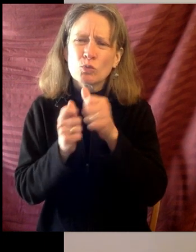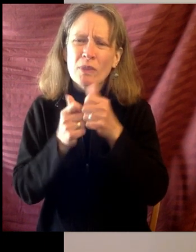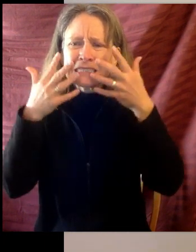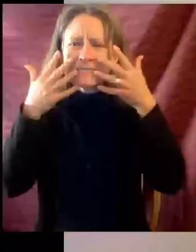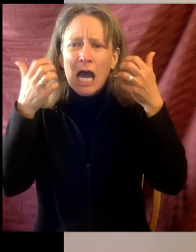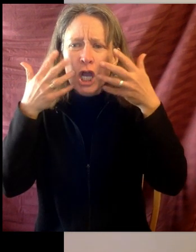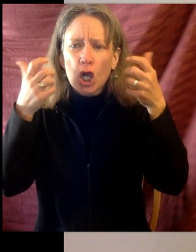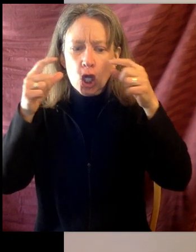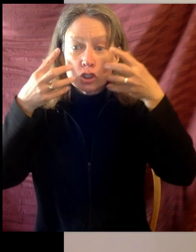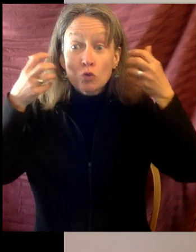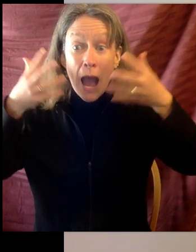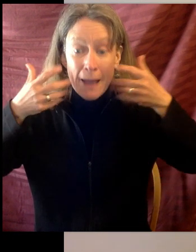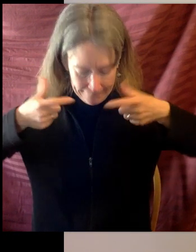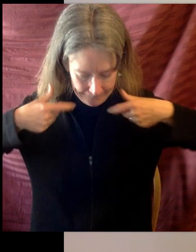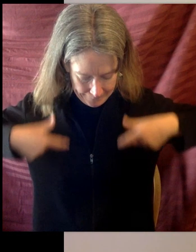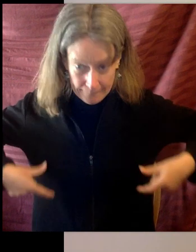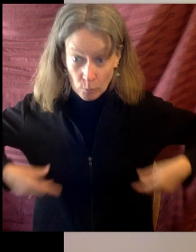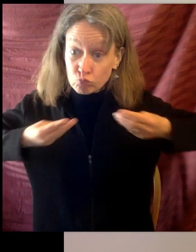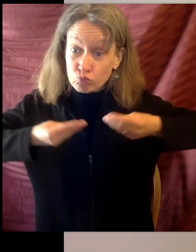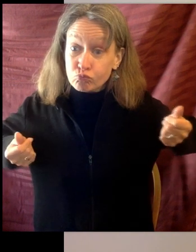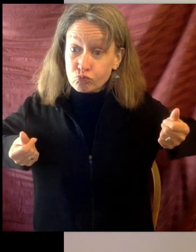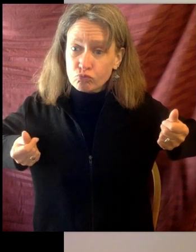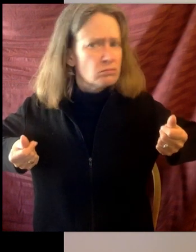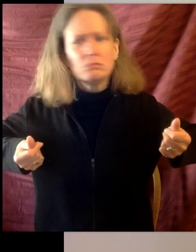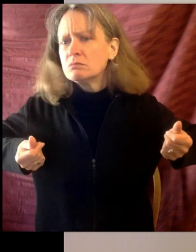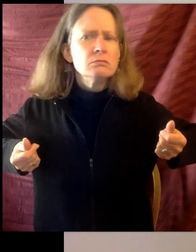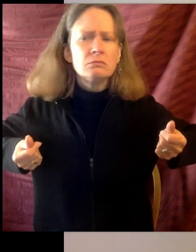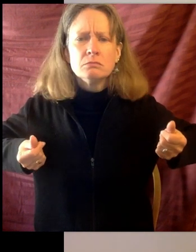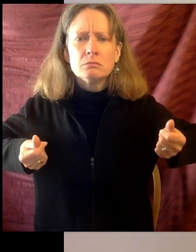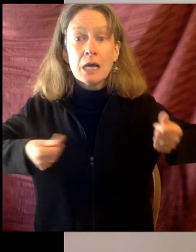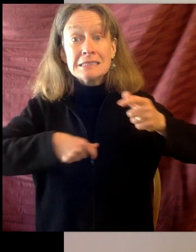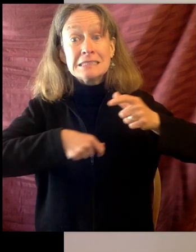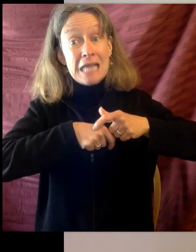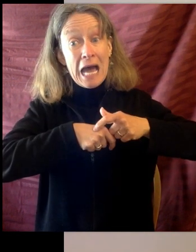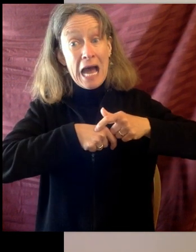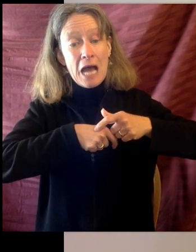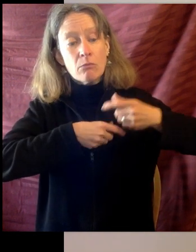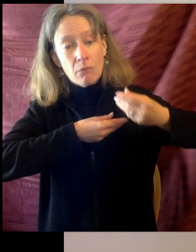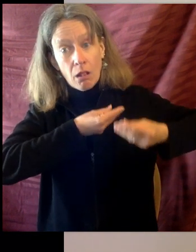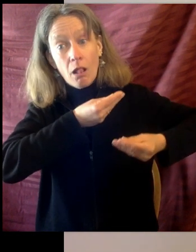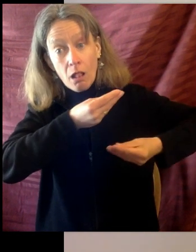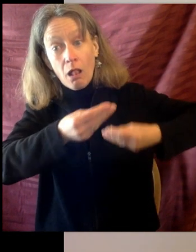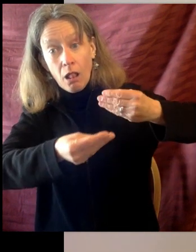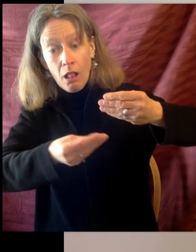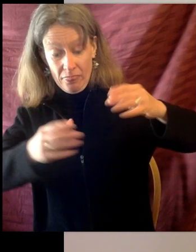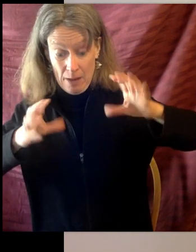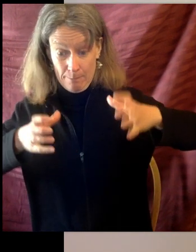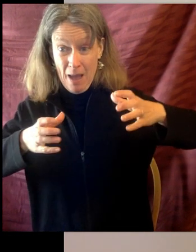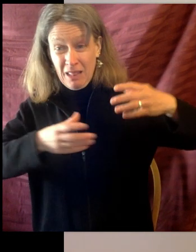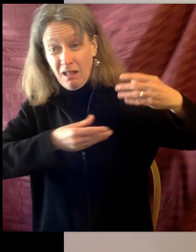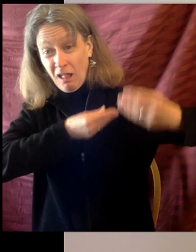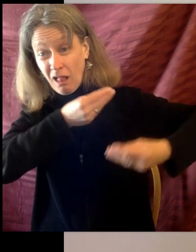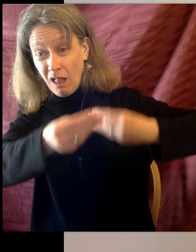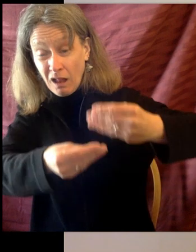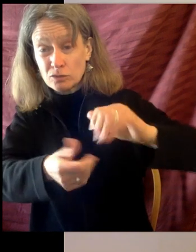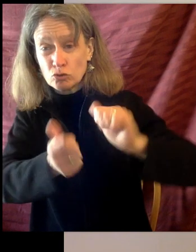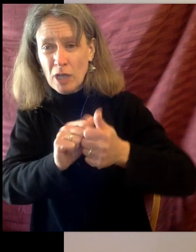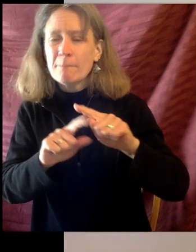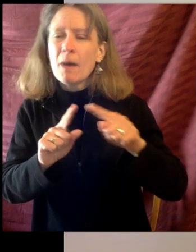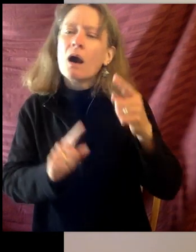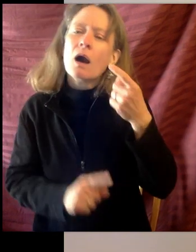a population can change, but you are born the way you're born. So evolution doesn't happen to individuals,